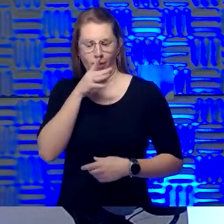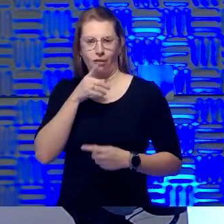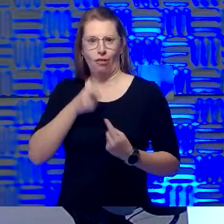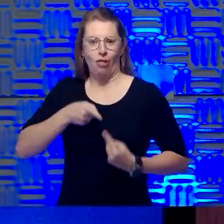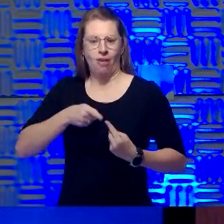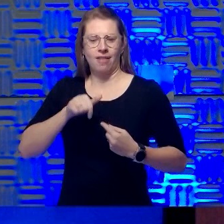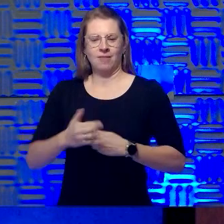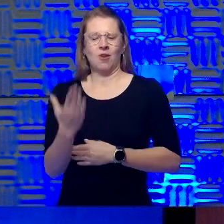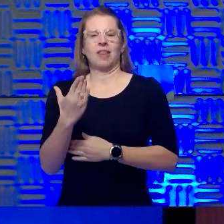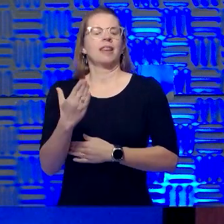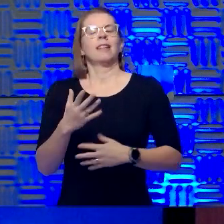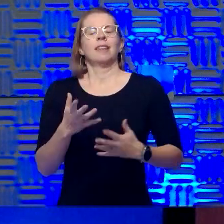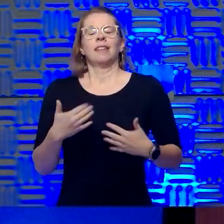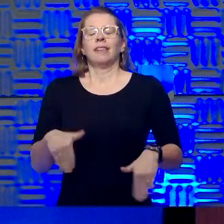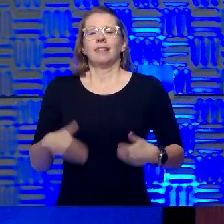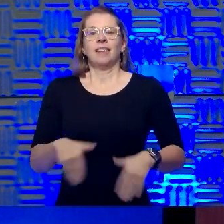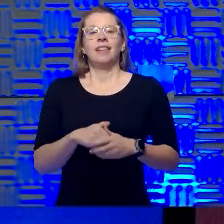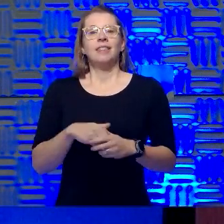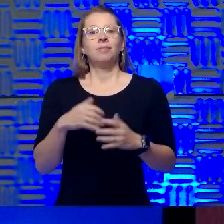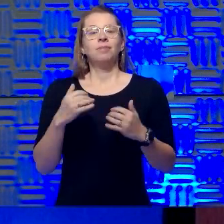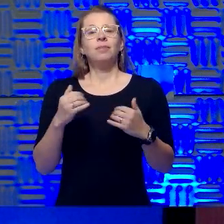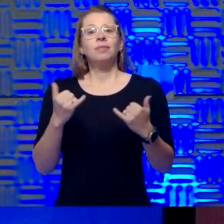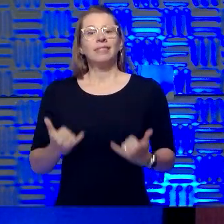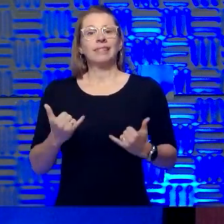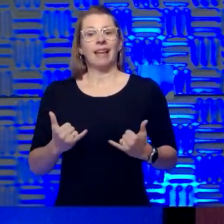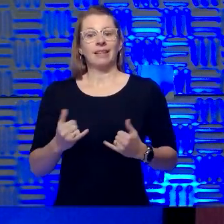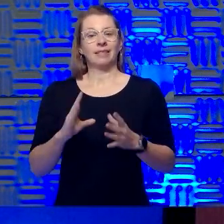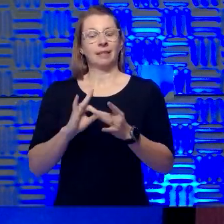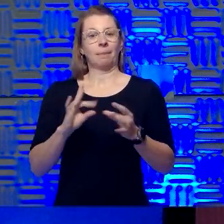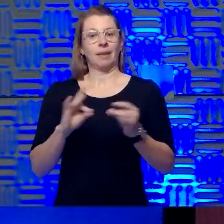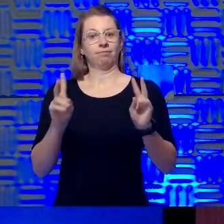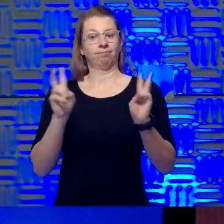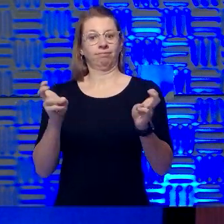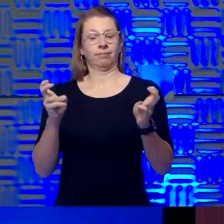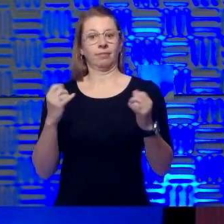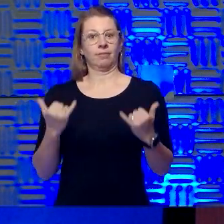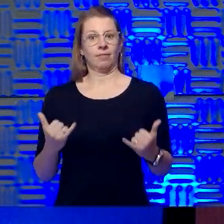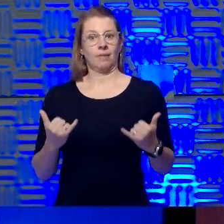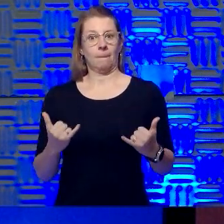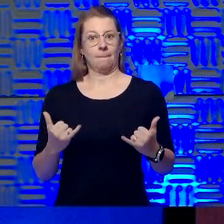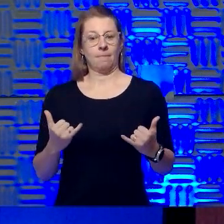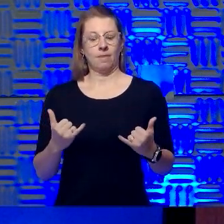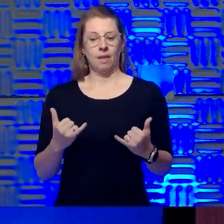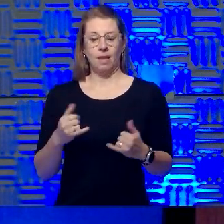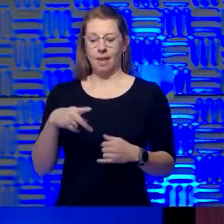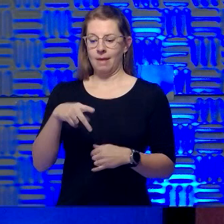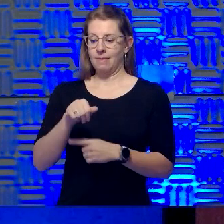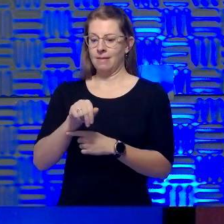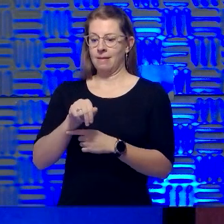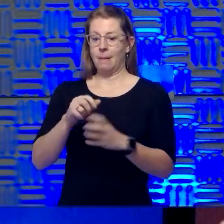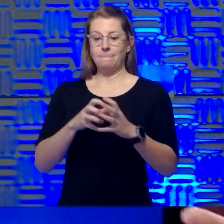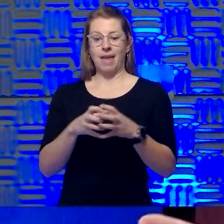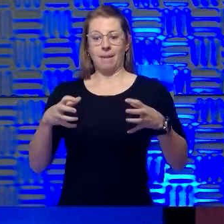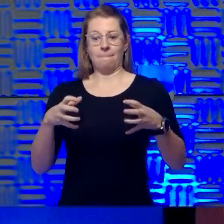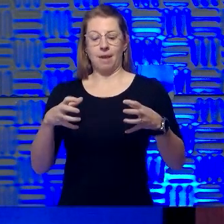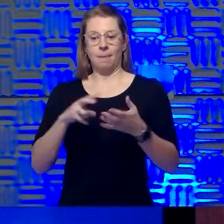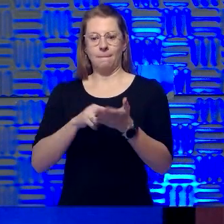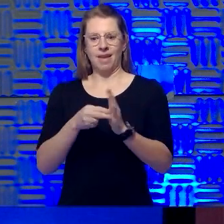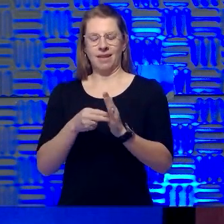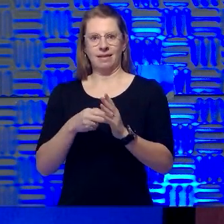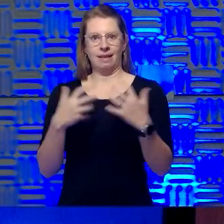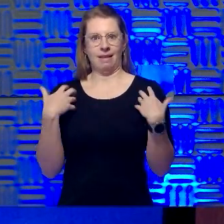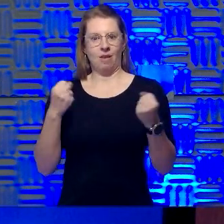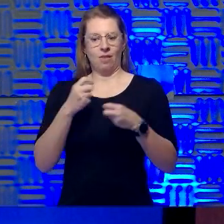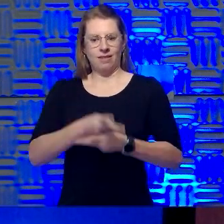morning. So today's topic is, did the pandemic make healthcare safer, especially from a state of Kansas